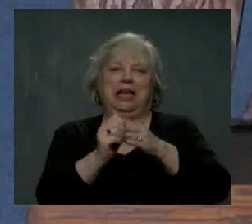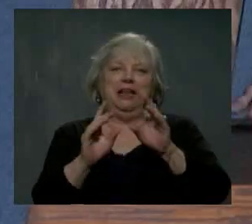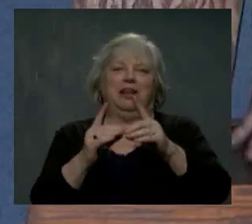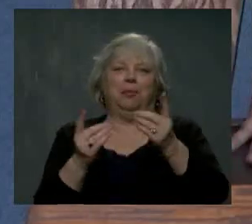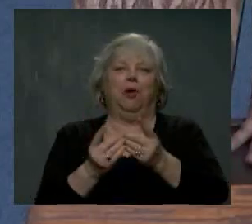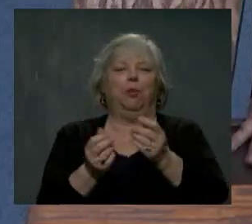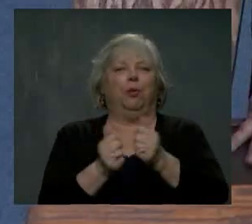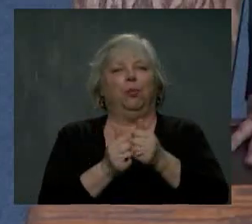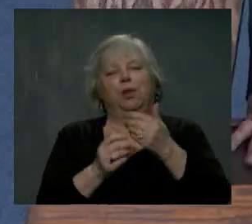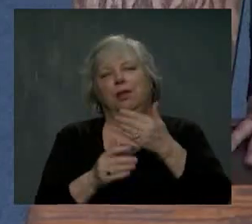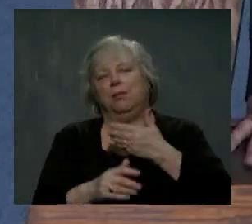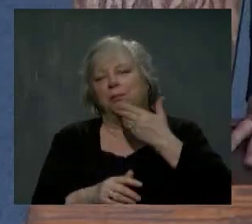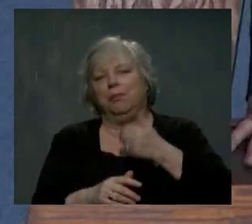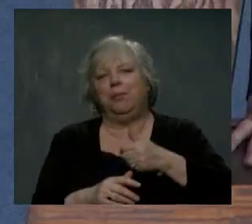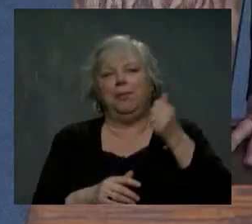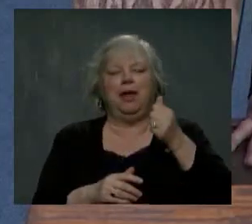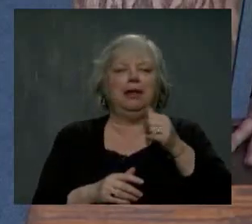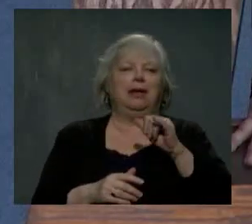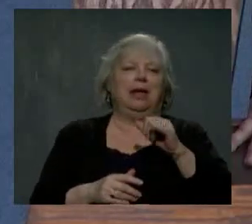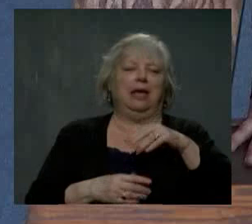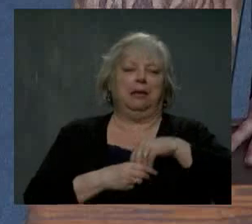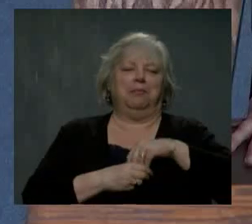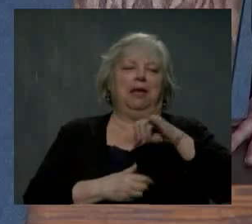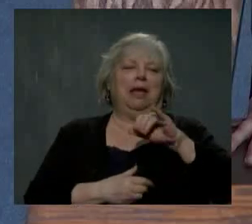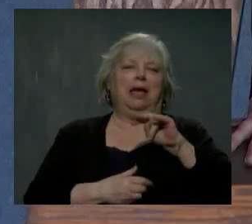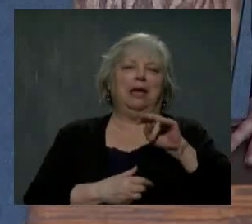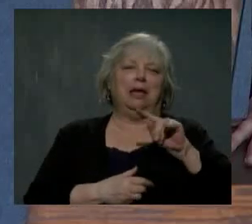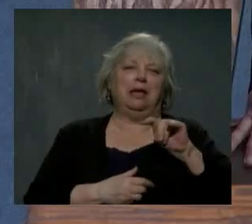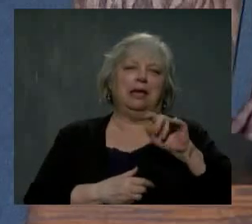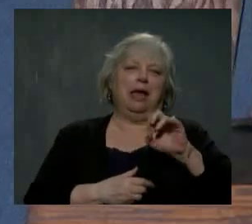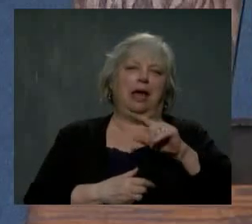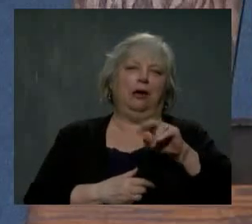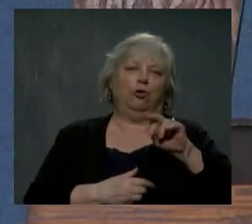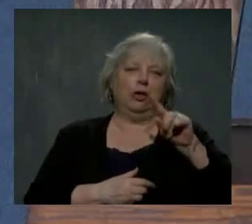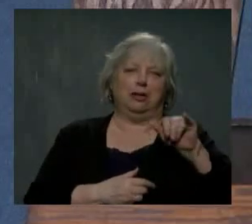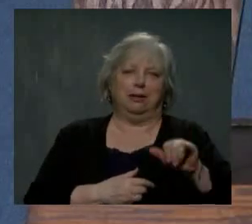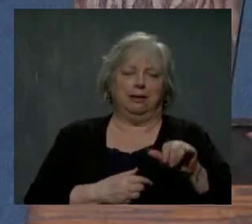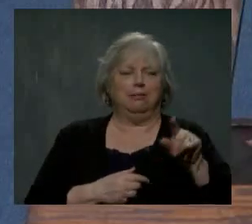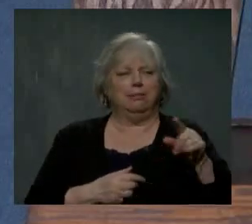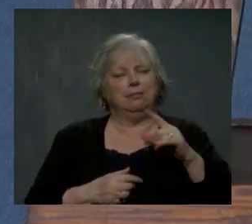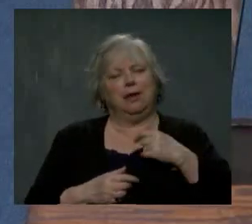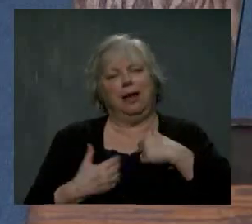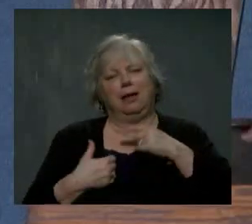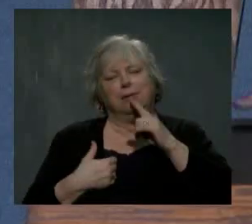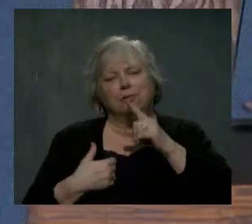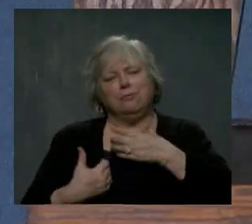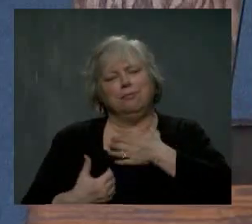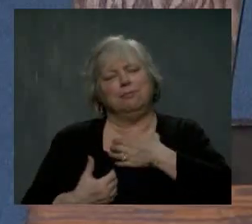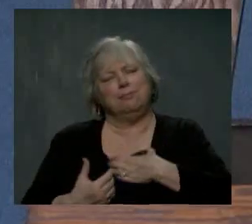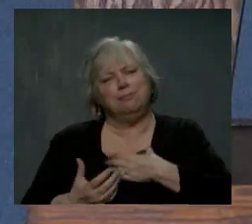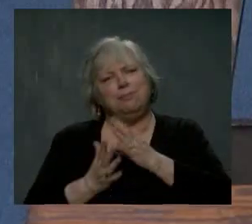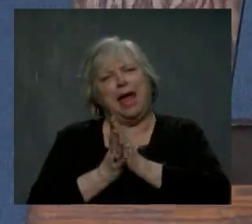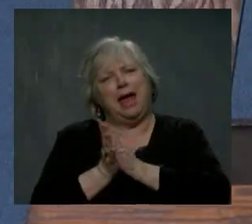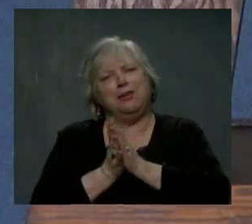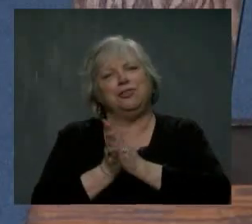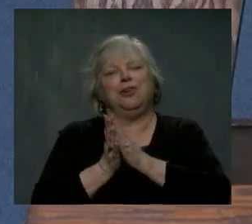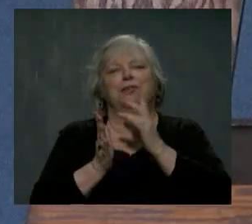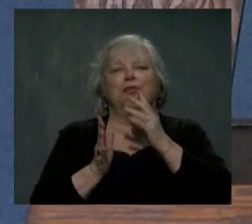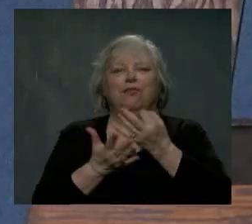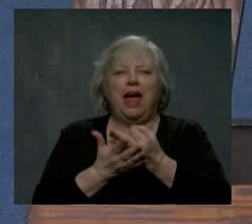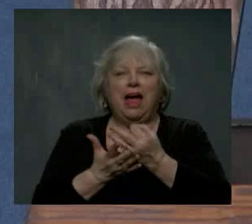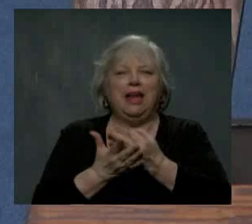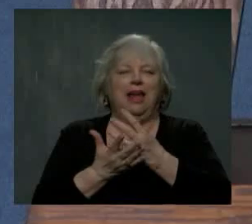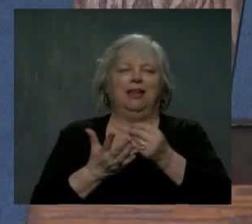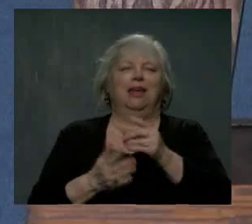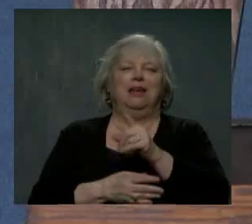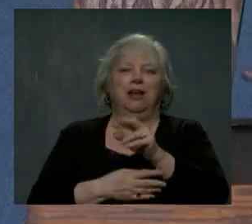department with the utmost integrity, and she has a true passion for finance and the city she leads, and